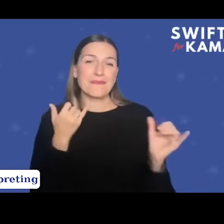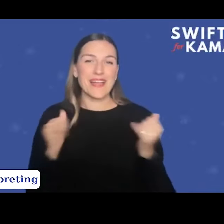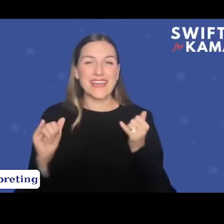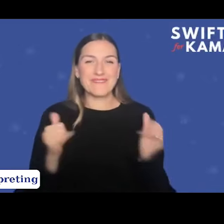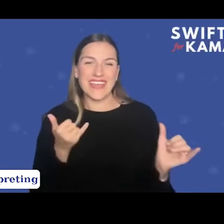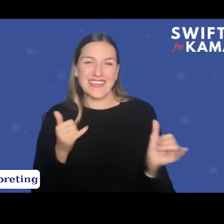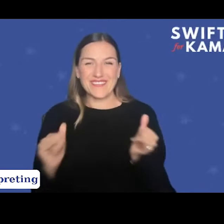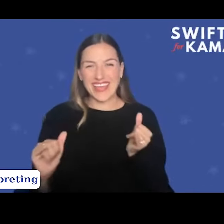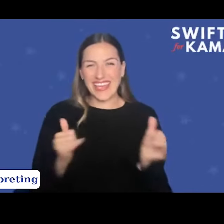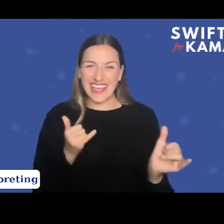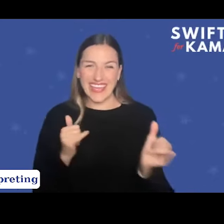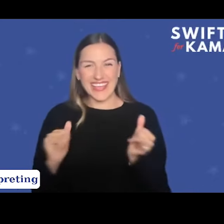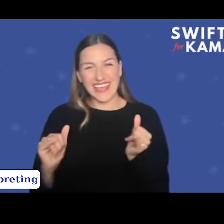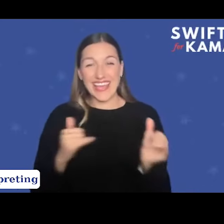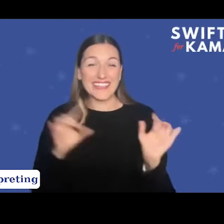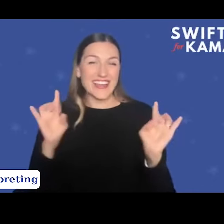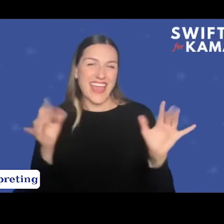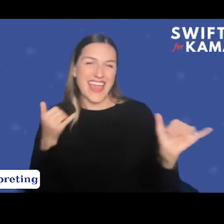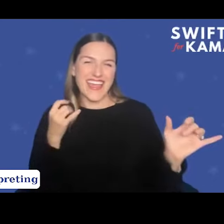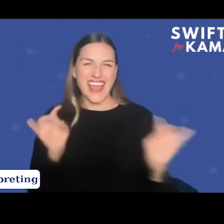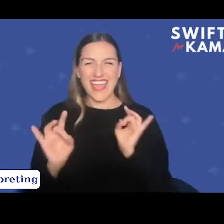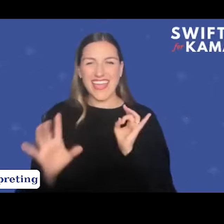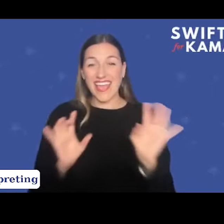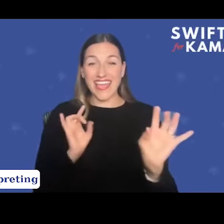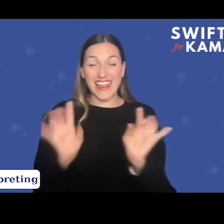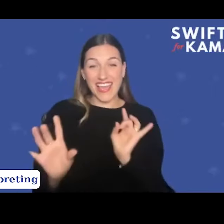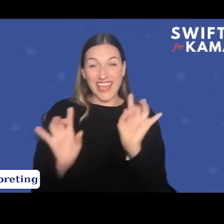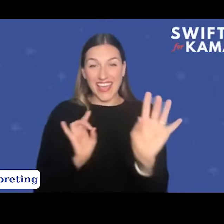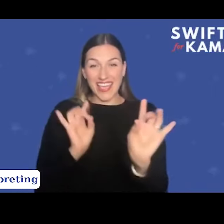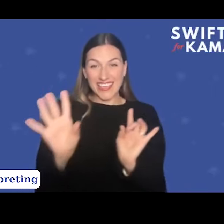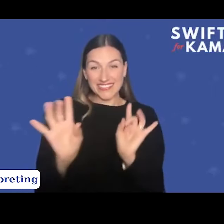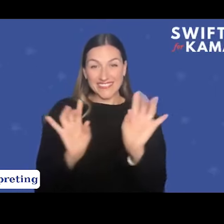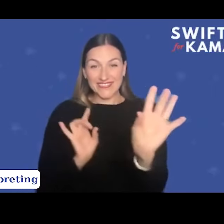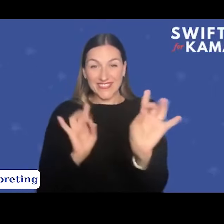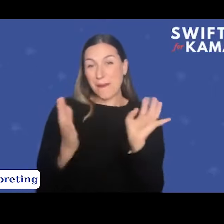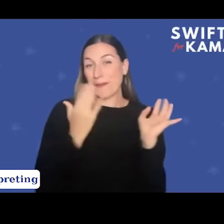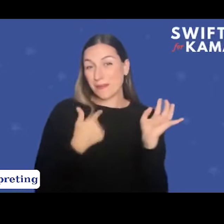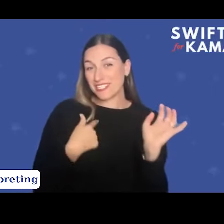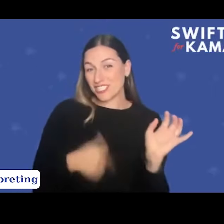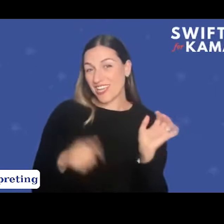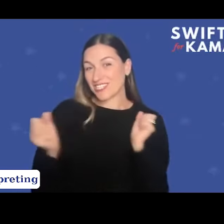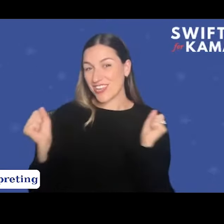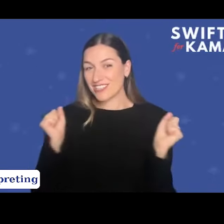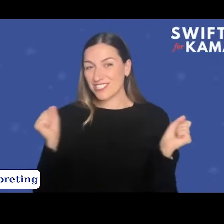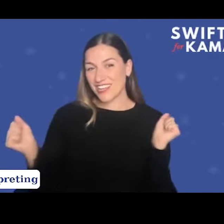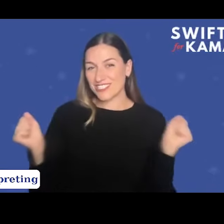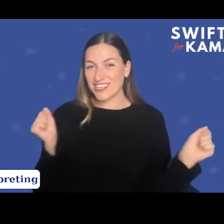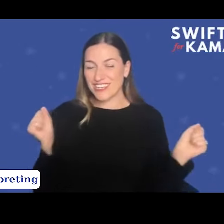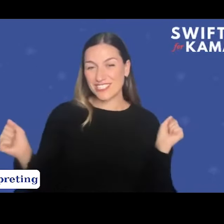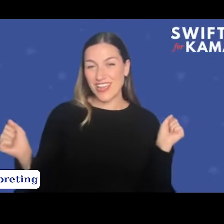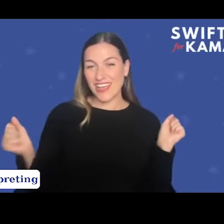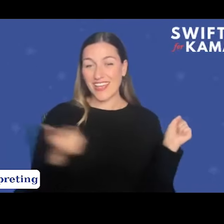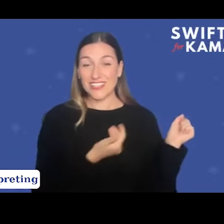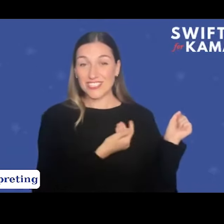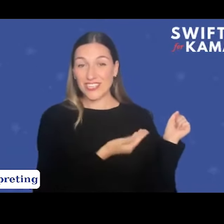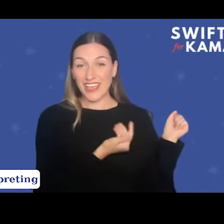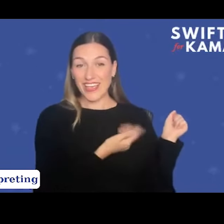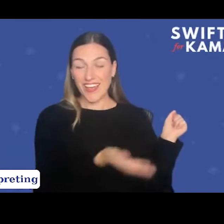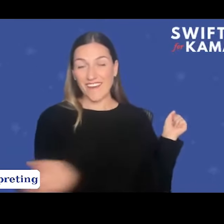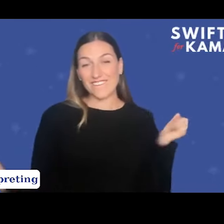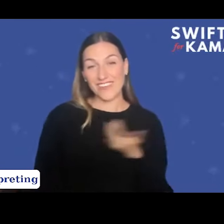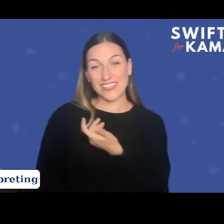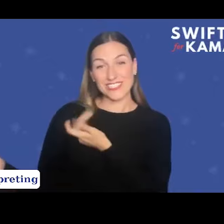play, play, play, play, play. Haters gonna hate, hate, hate, hate, hate. Baby, I'm just gonna shake, shake, shake, shake, shake. I